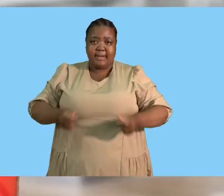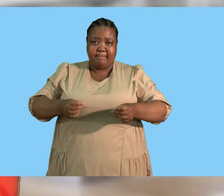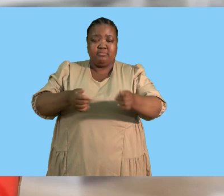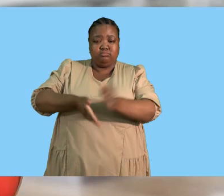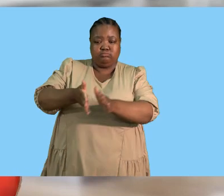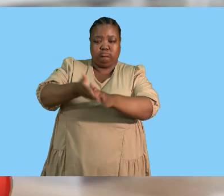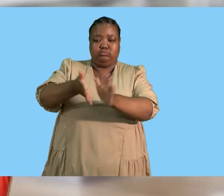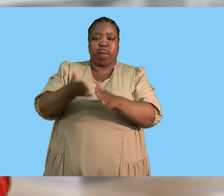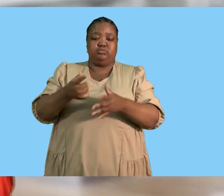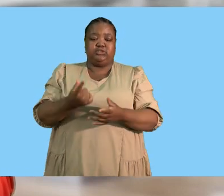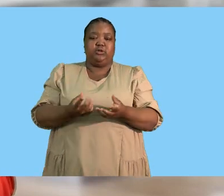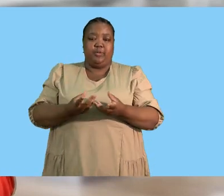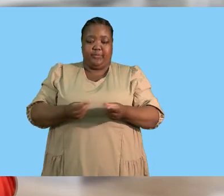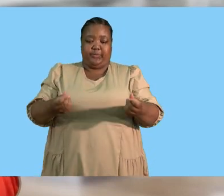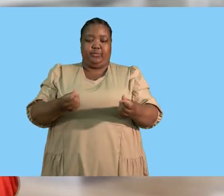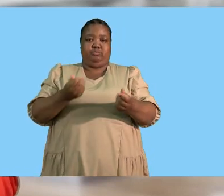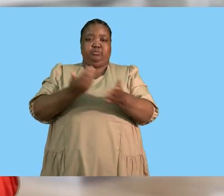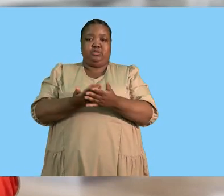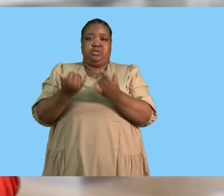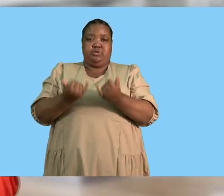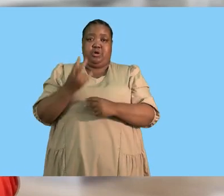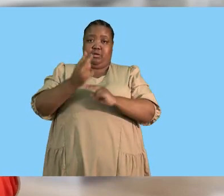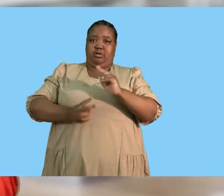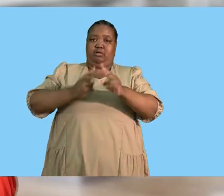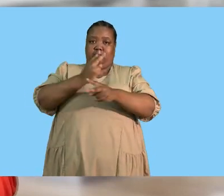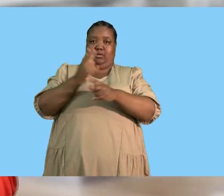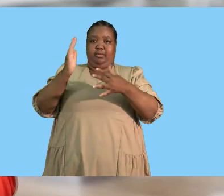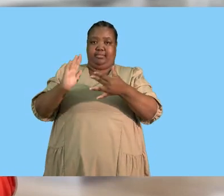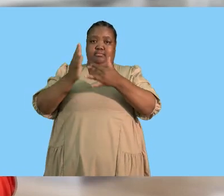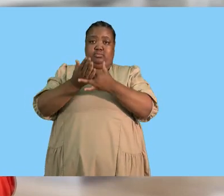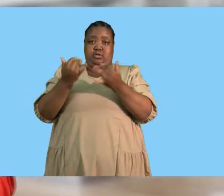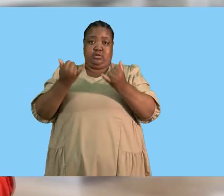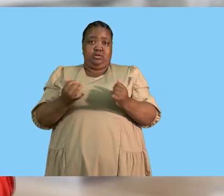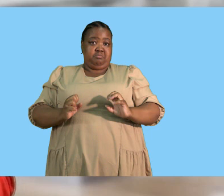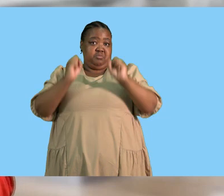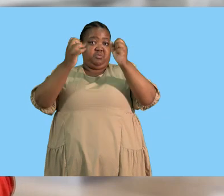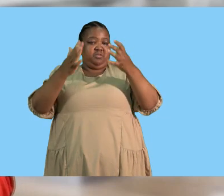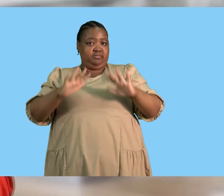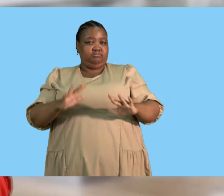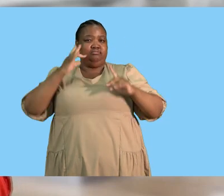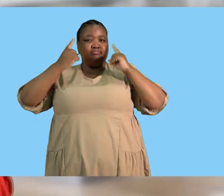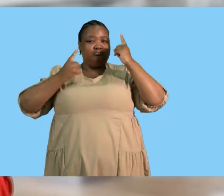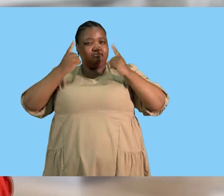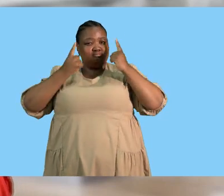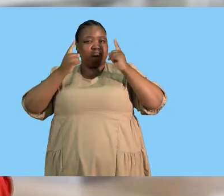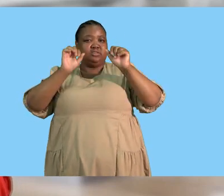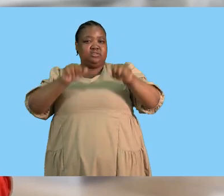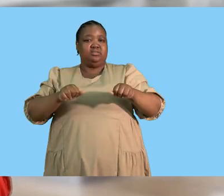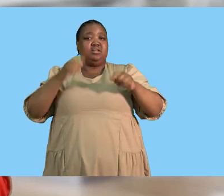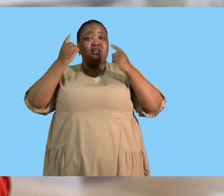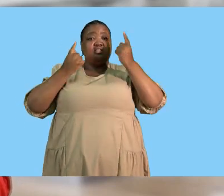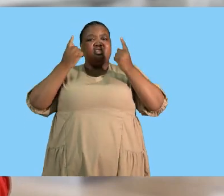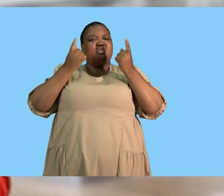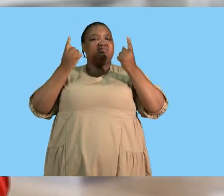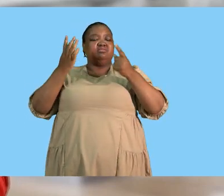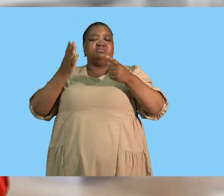effects. Now, take again a break and process what I have told you. Think about how